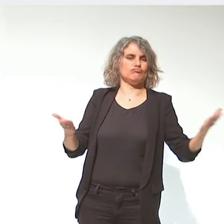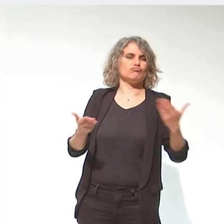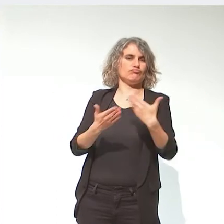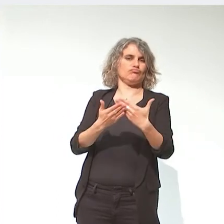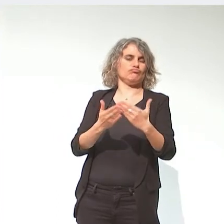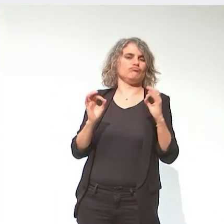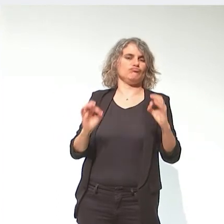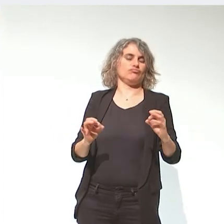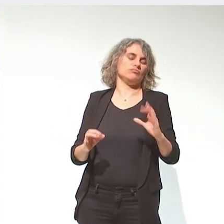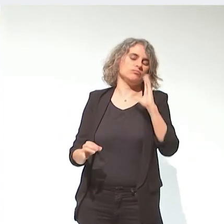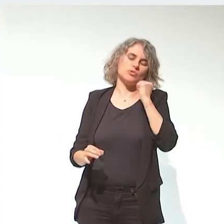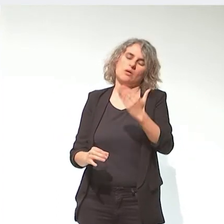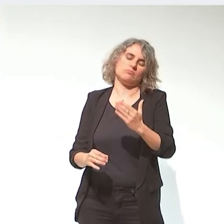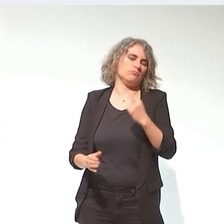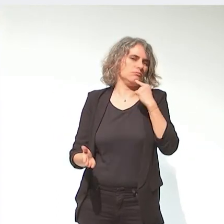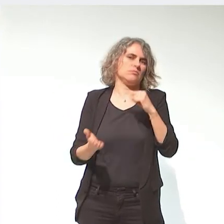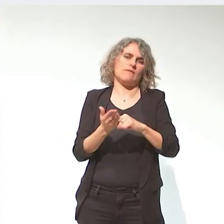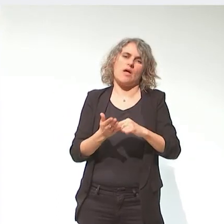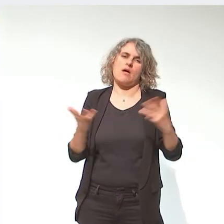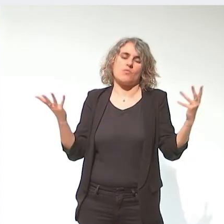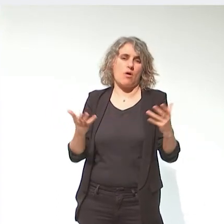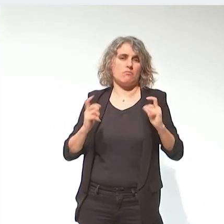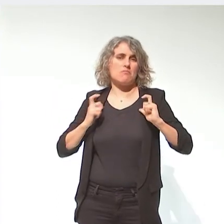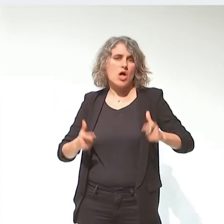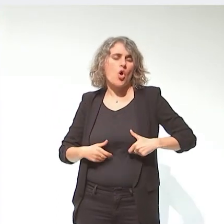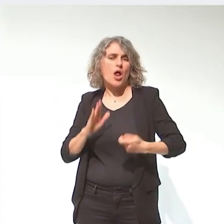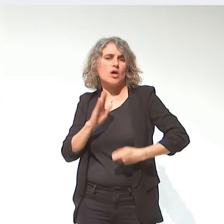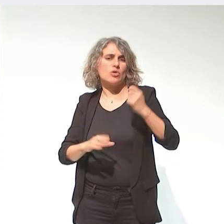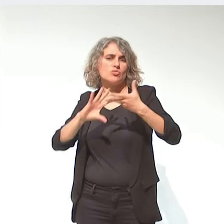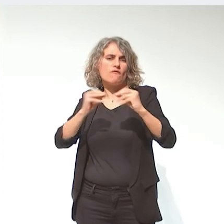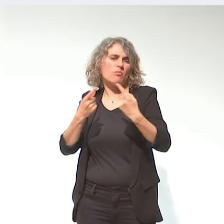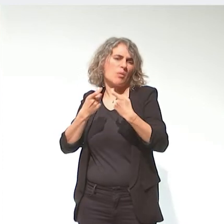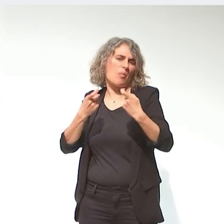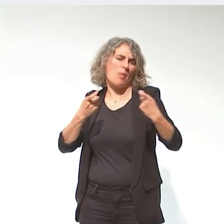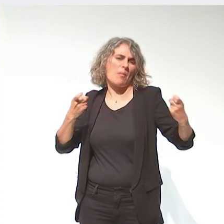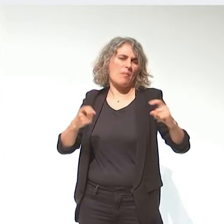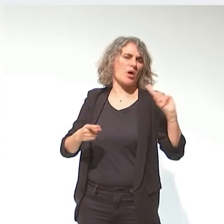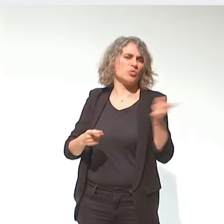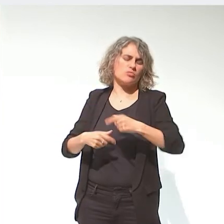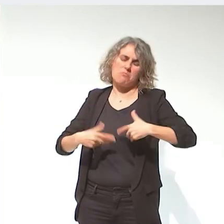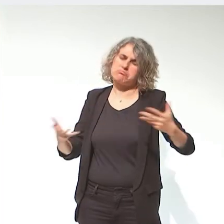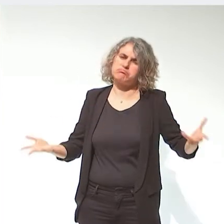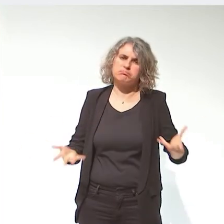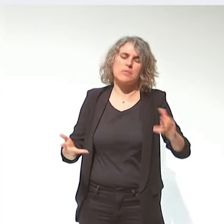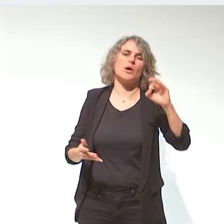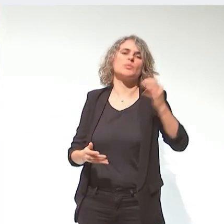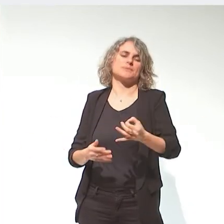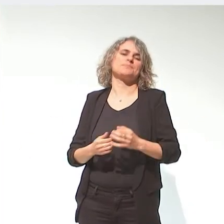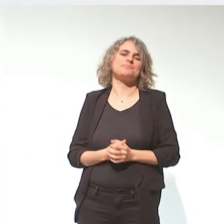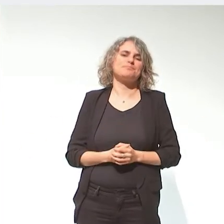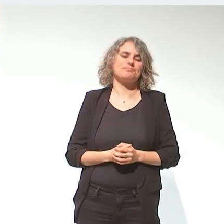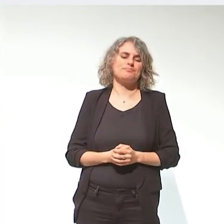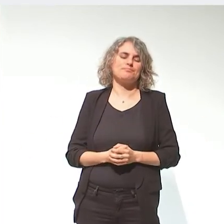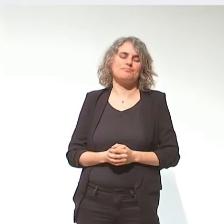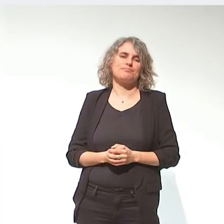forms of education. Now we build a whole system of